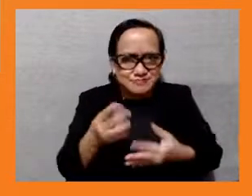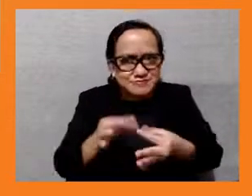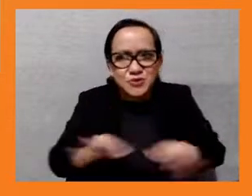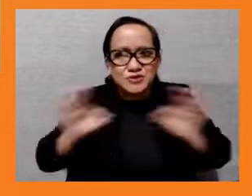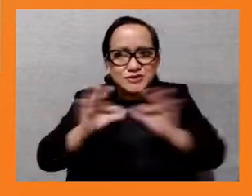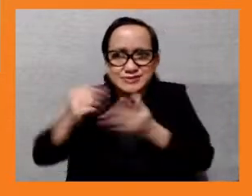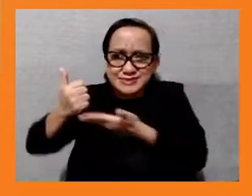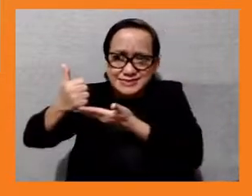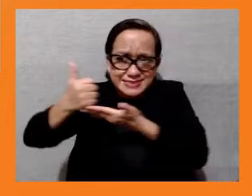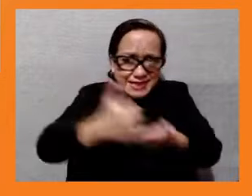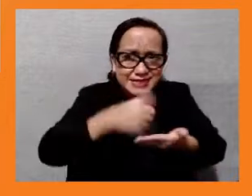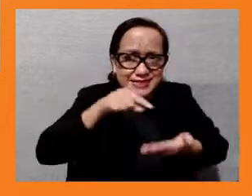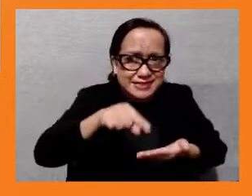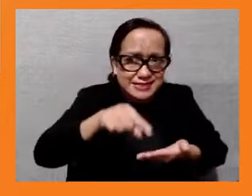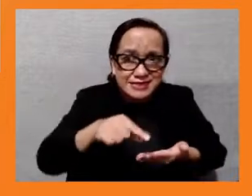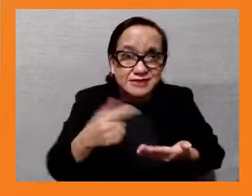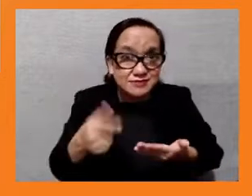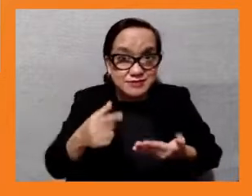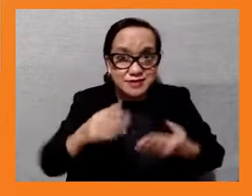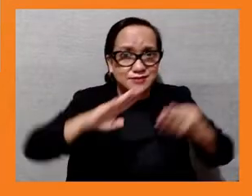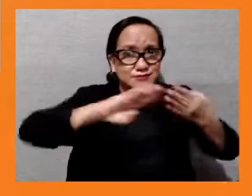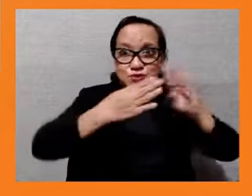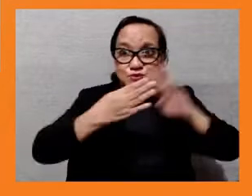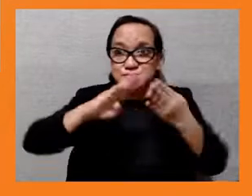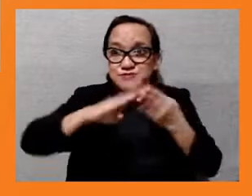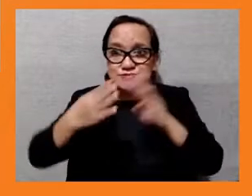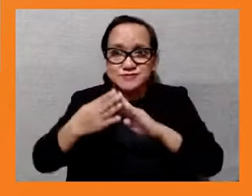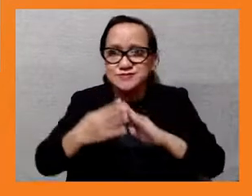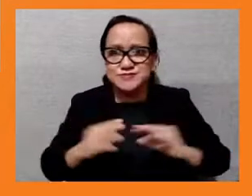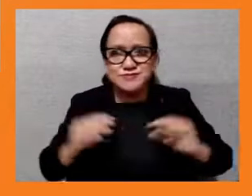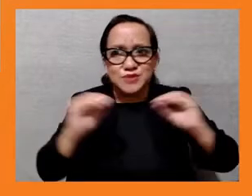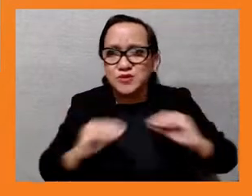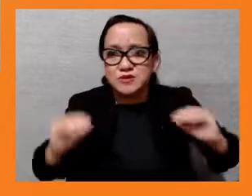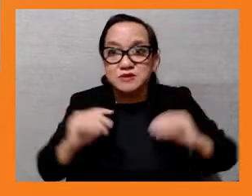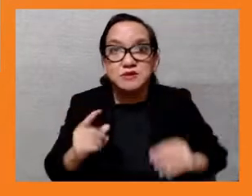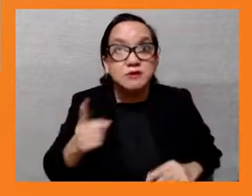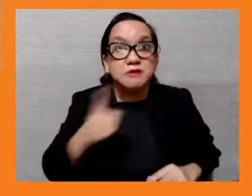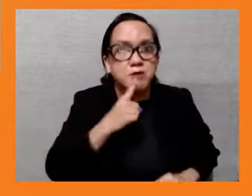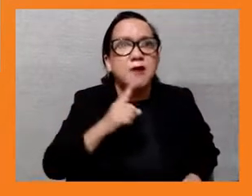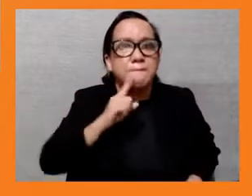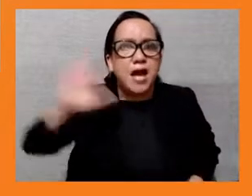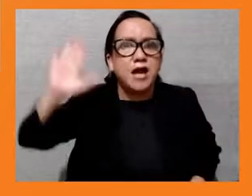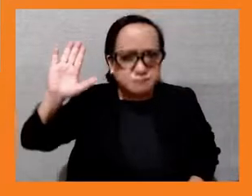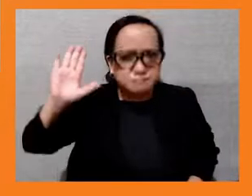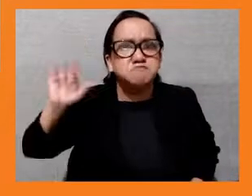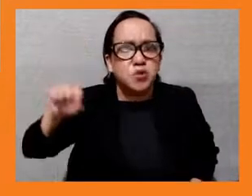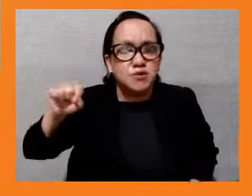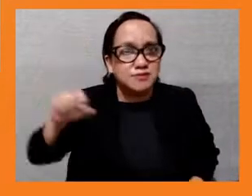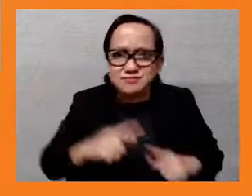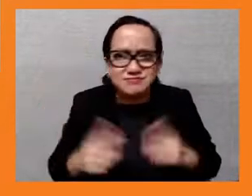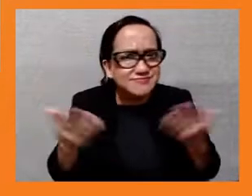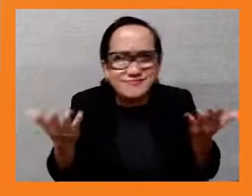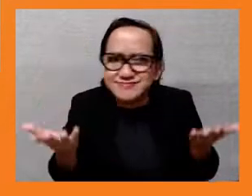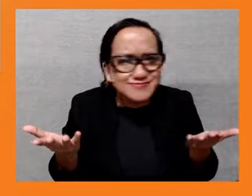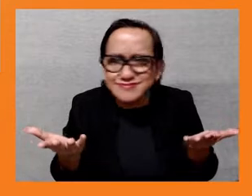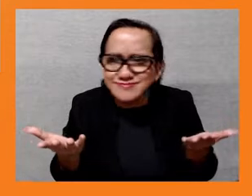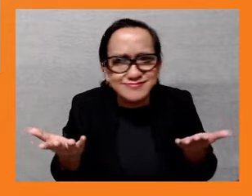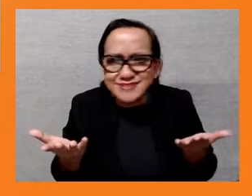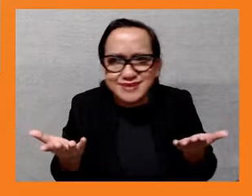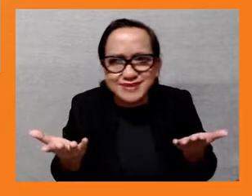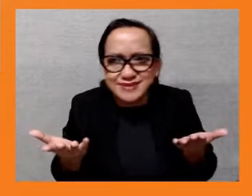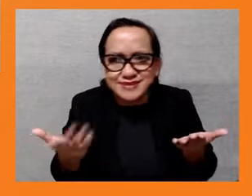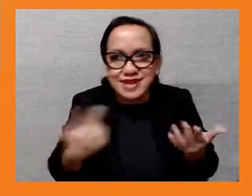around making sure that people get protected on the ground. And on that very same note, I would call upon the next speaker,